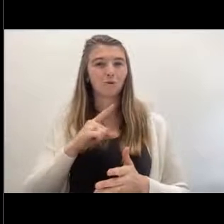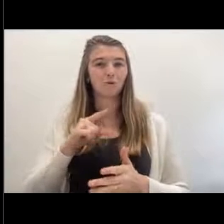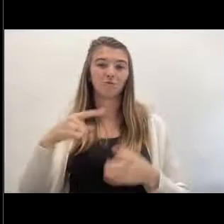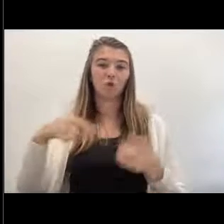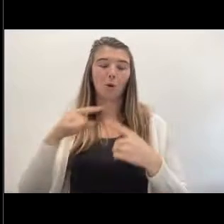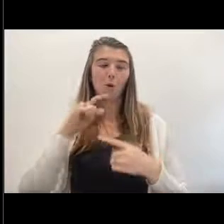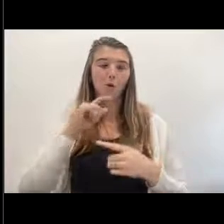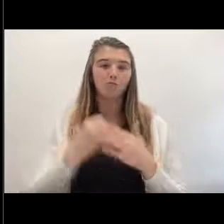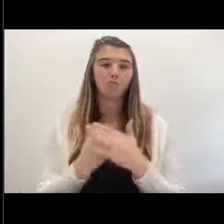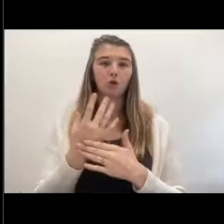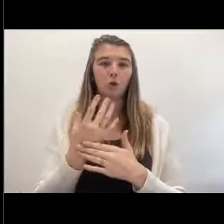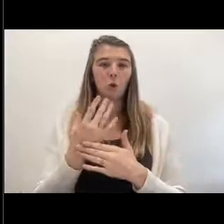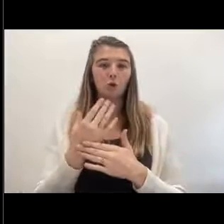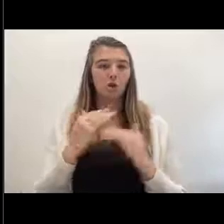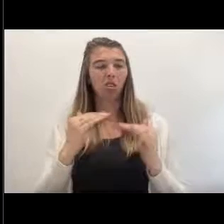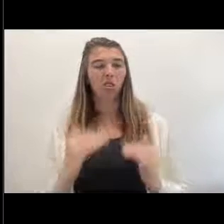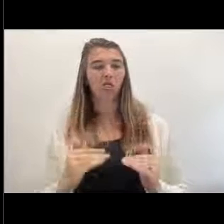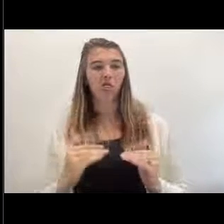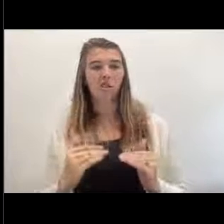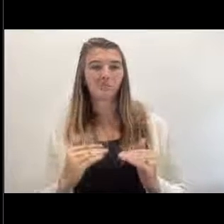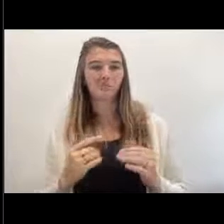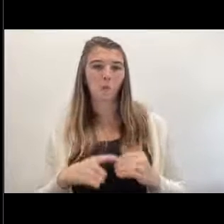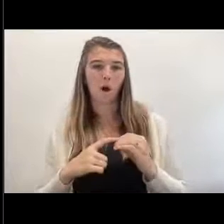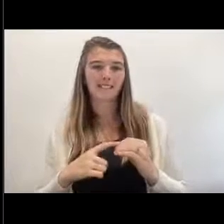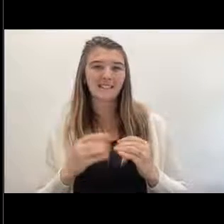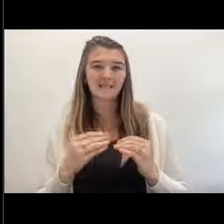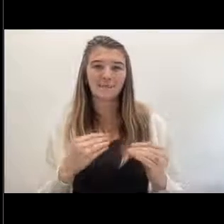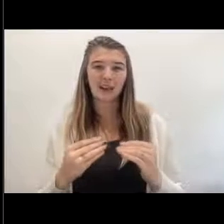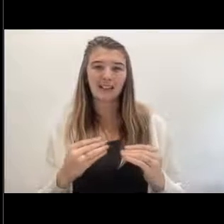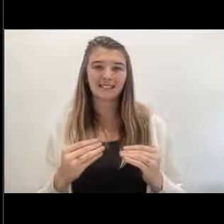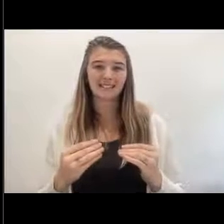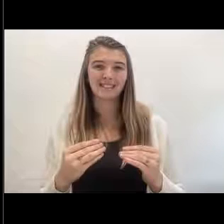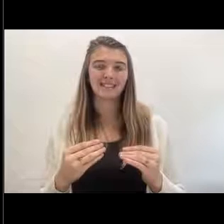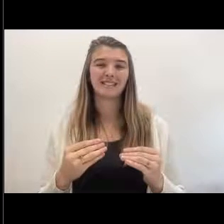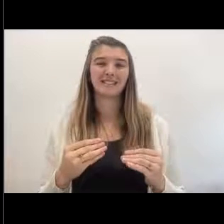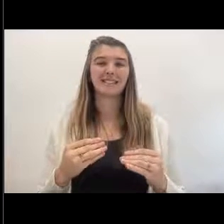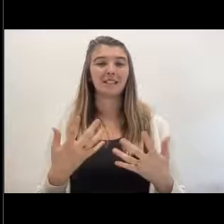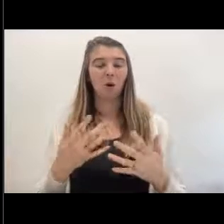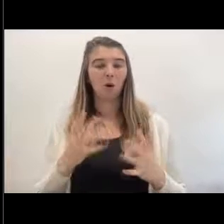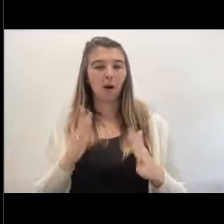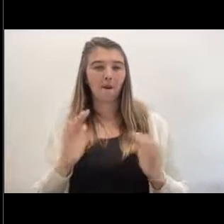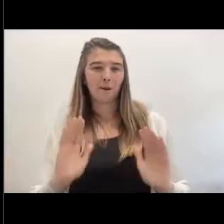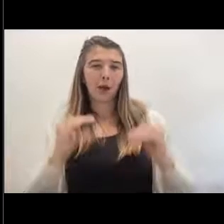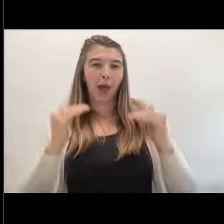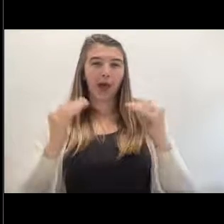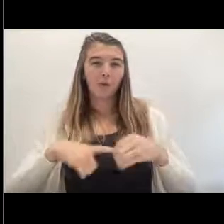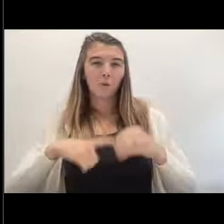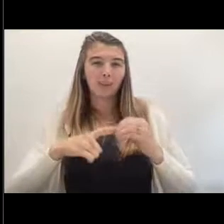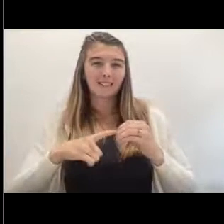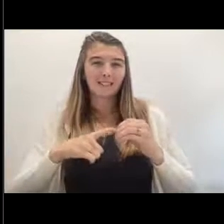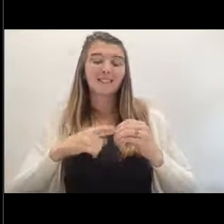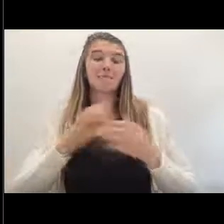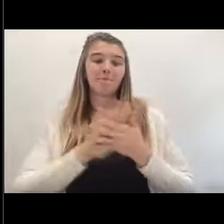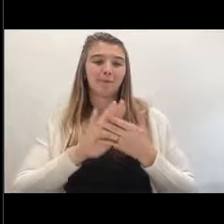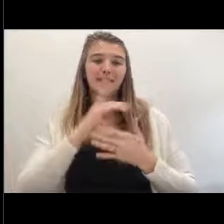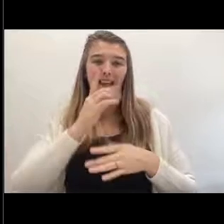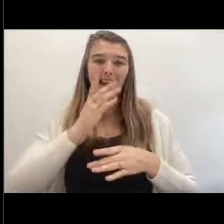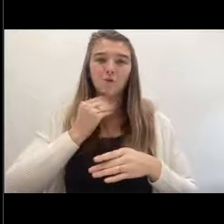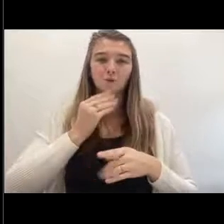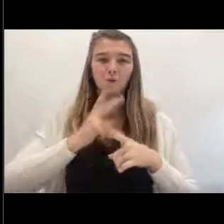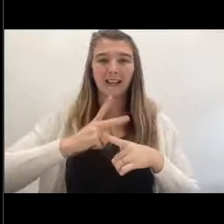value than the starting material. So virgin material is of higher value than recyclate. So what we're proposing to do is, rather